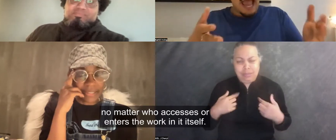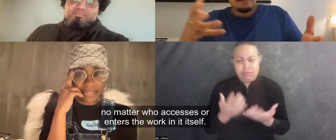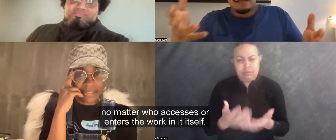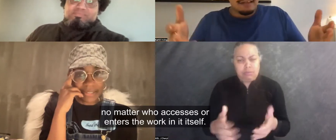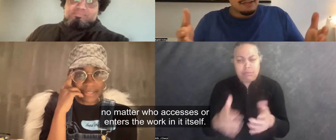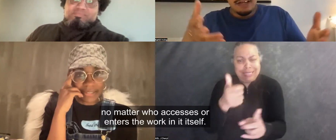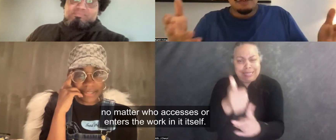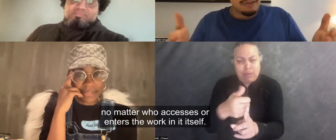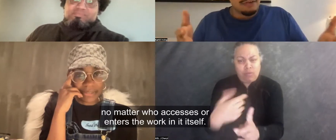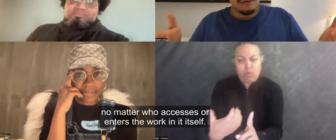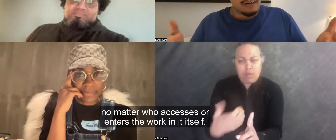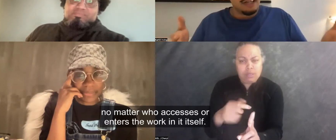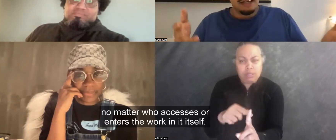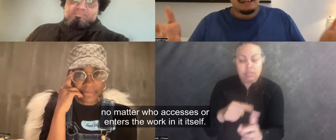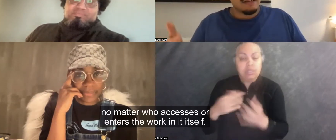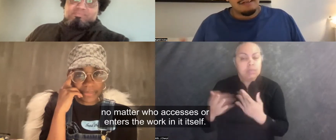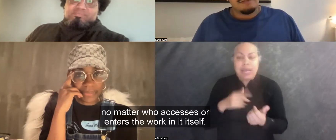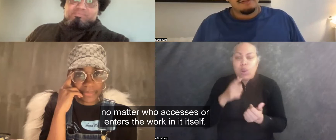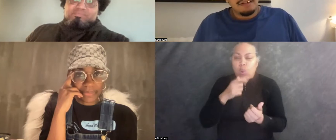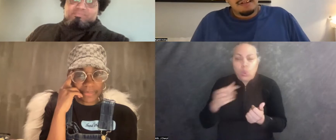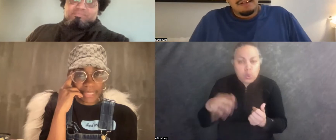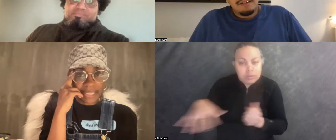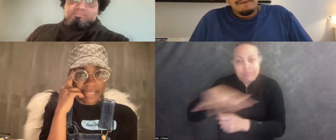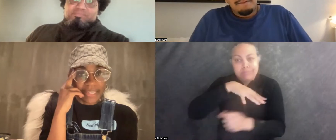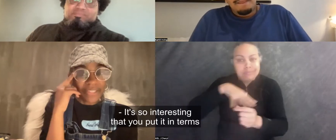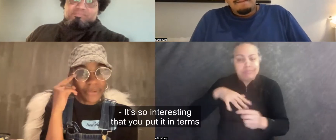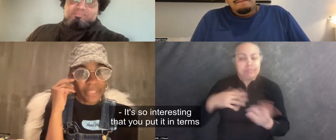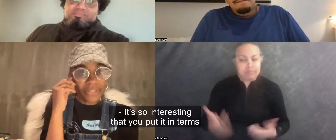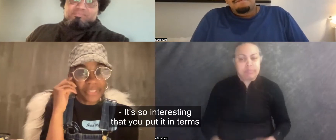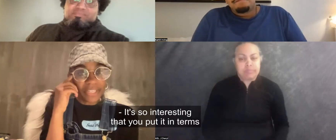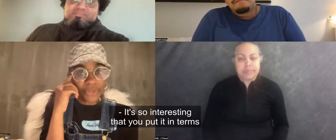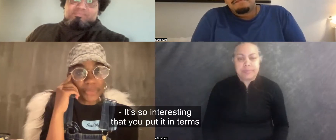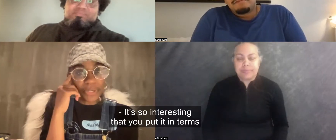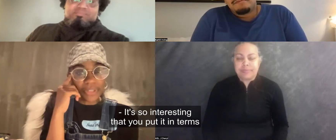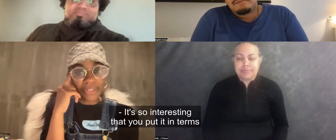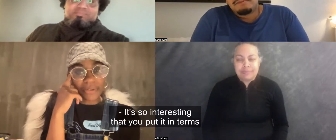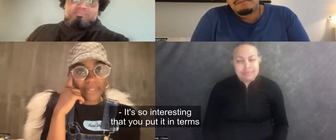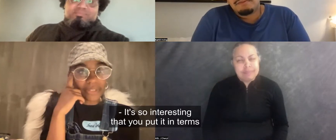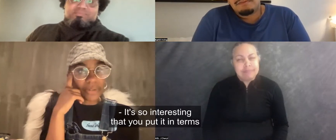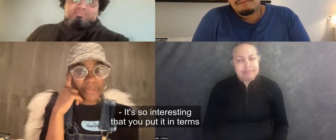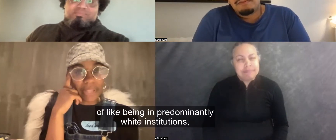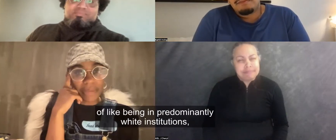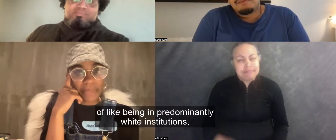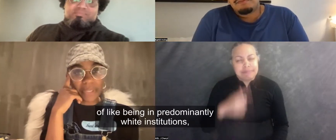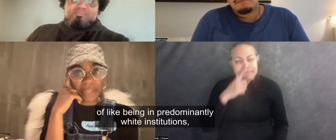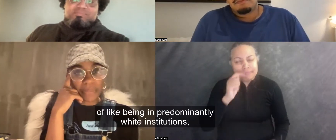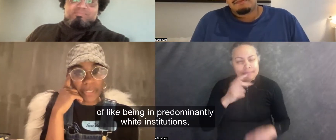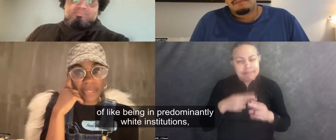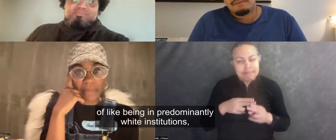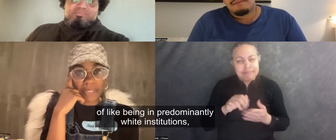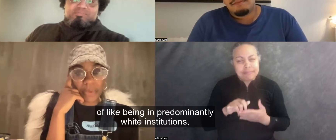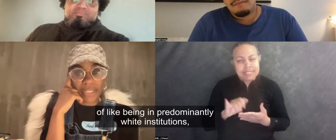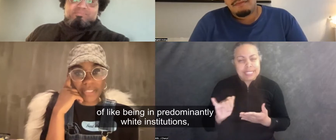who accesses or enters the work in and itself. It's so interesting that you put it in terms of like being